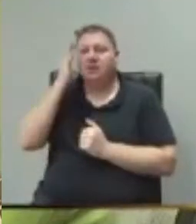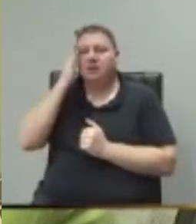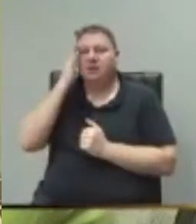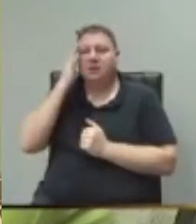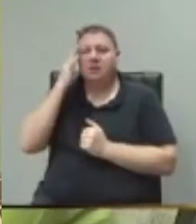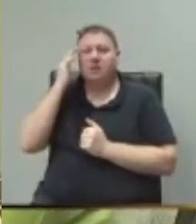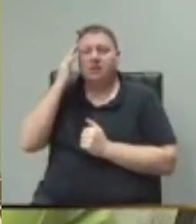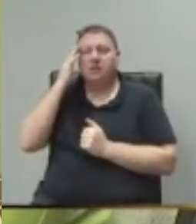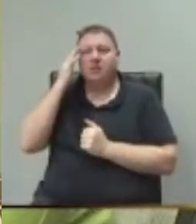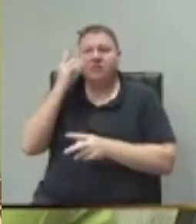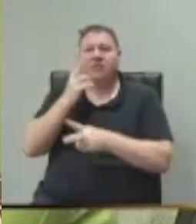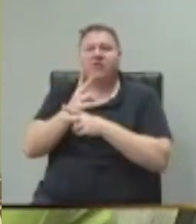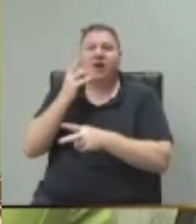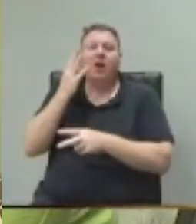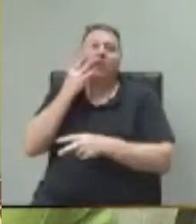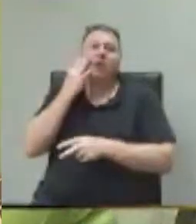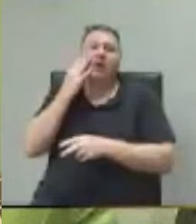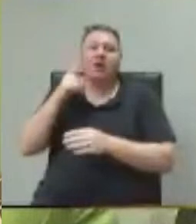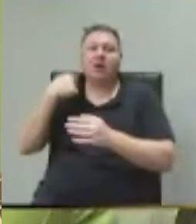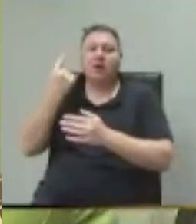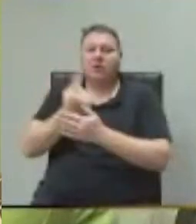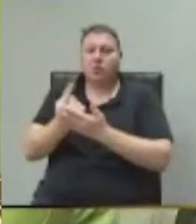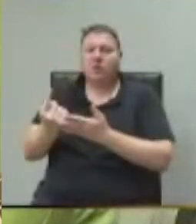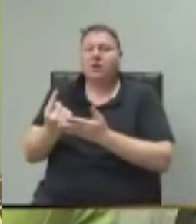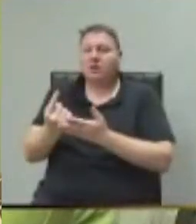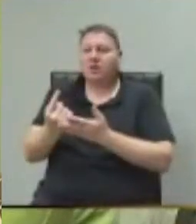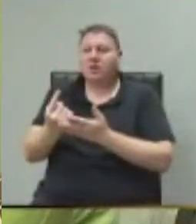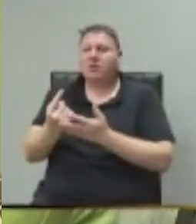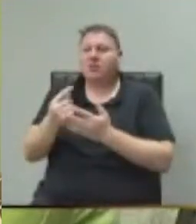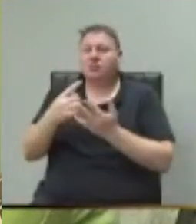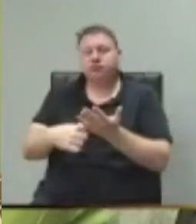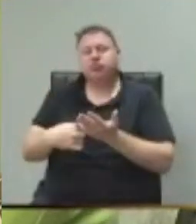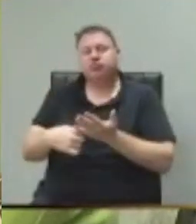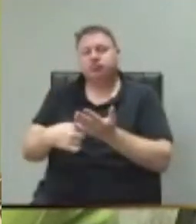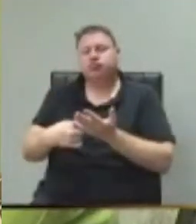But we'll finalize it next week when we deliberate on our report.